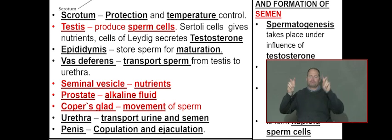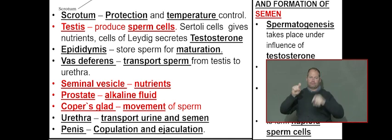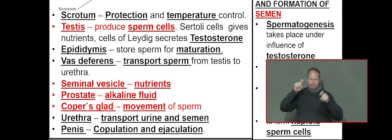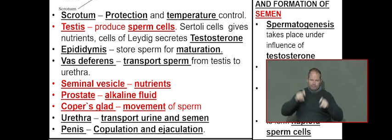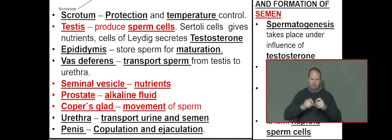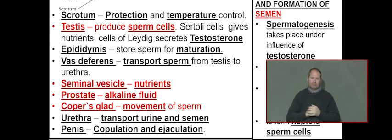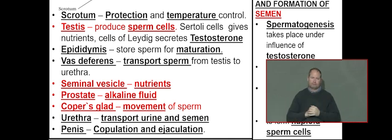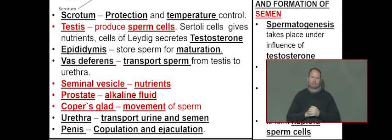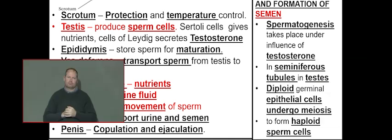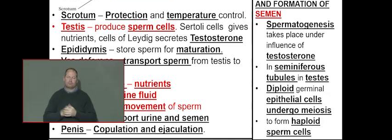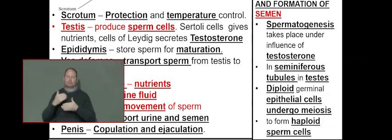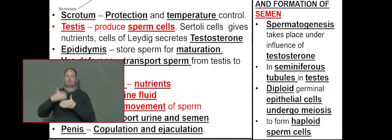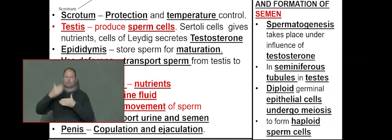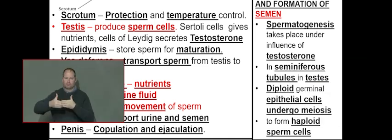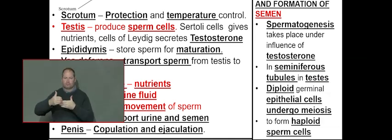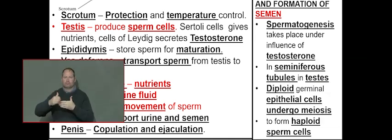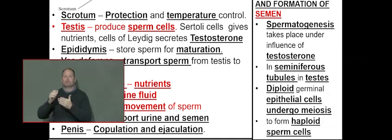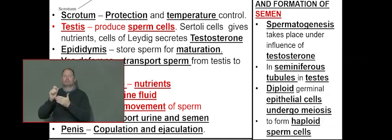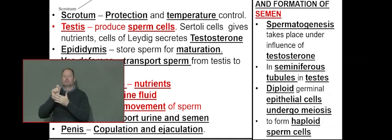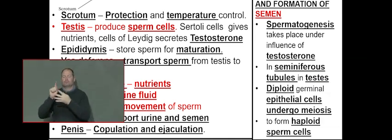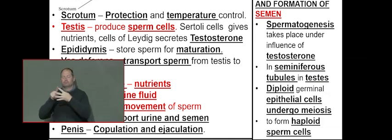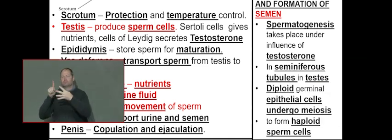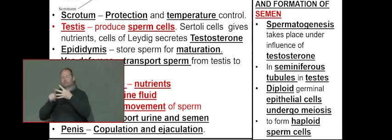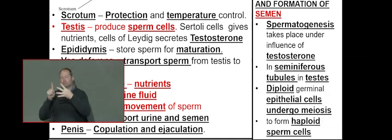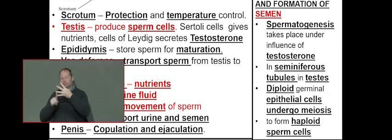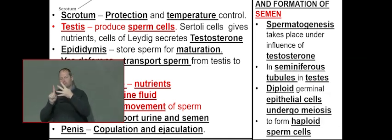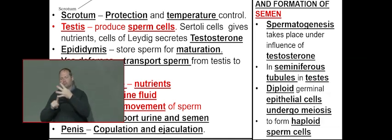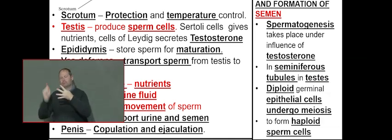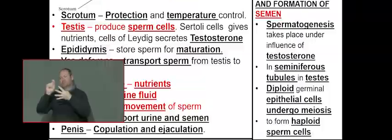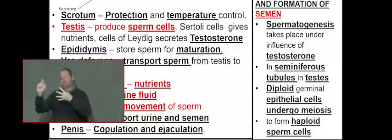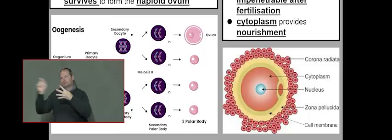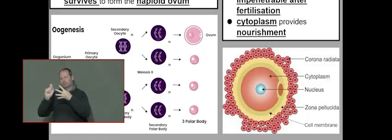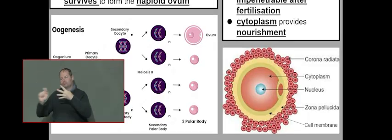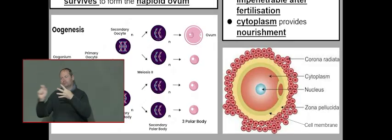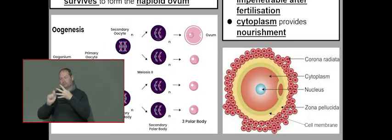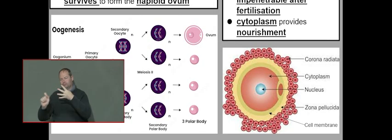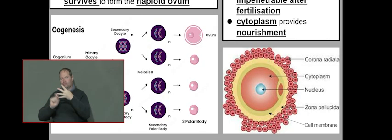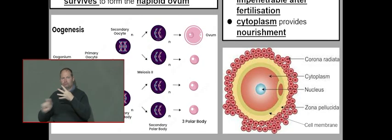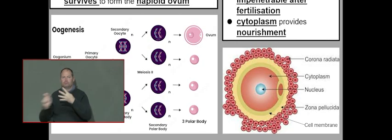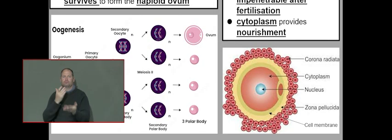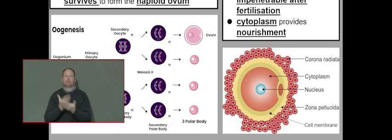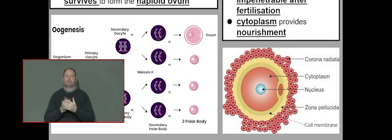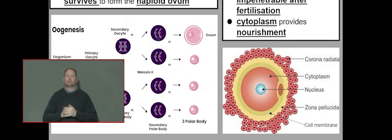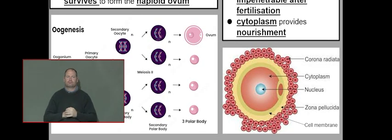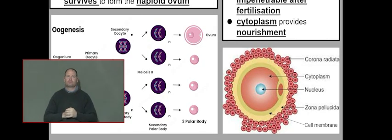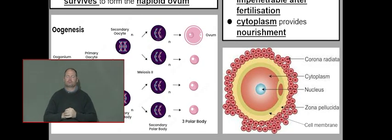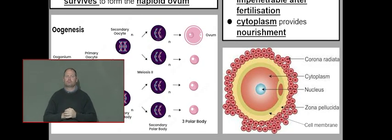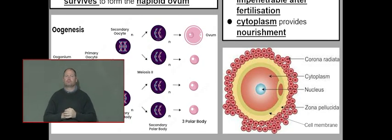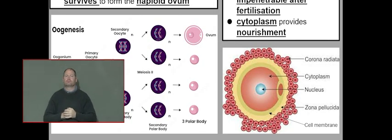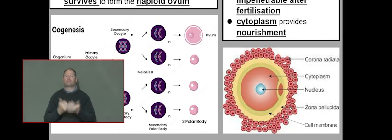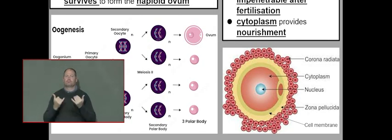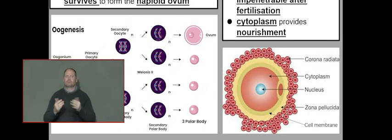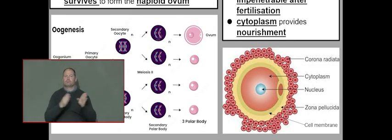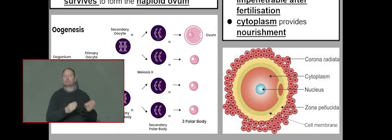here. The heading is 1 mark that you are going to have also for the 5th one. Then,